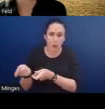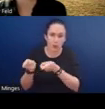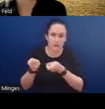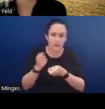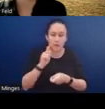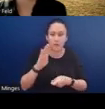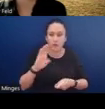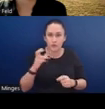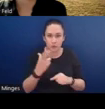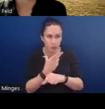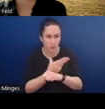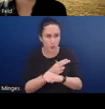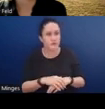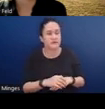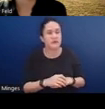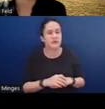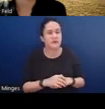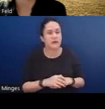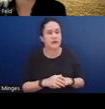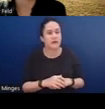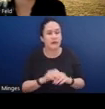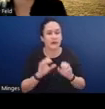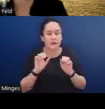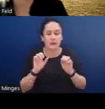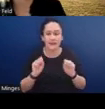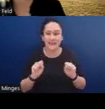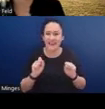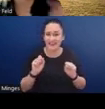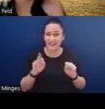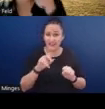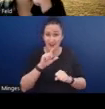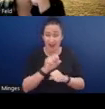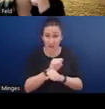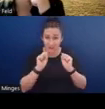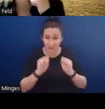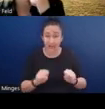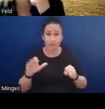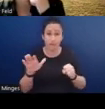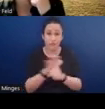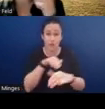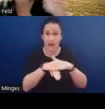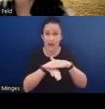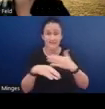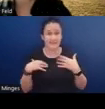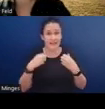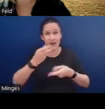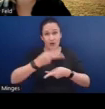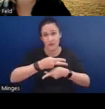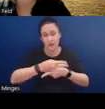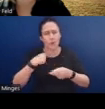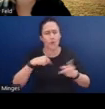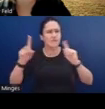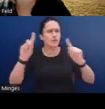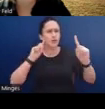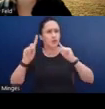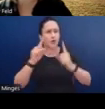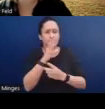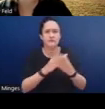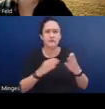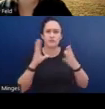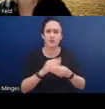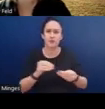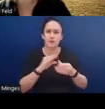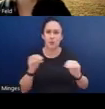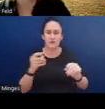terms of whether or not they're able to fully access healthcare And we've heard, some stories